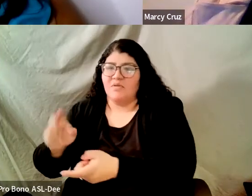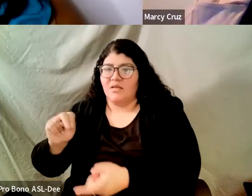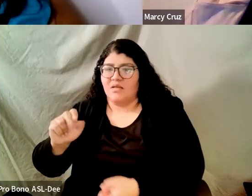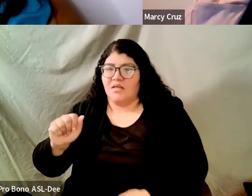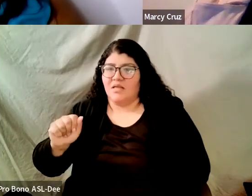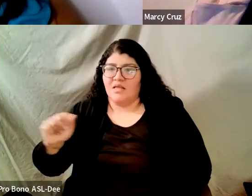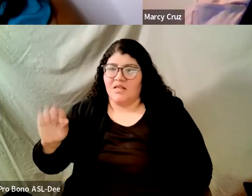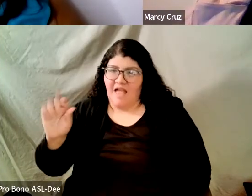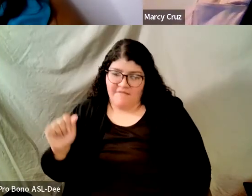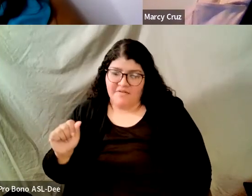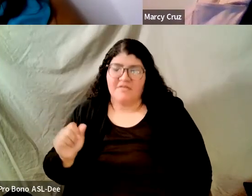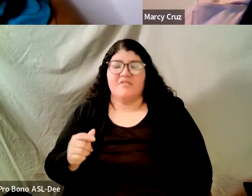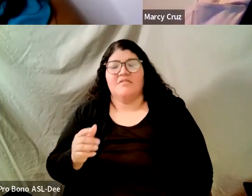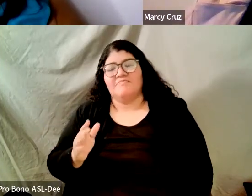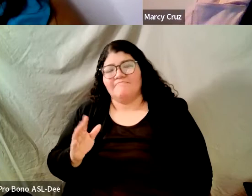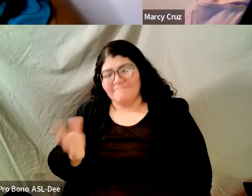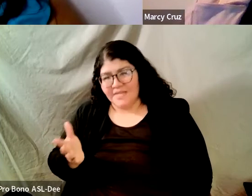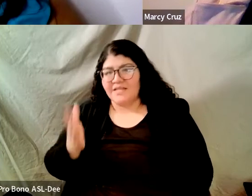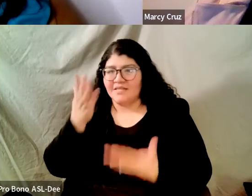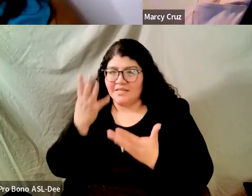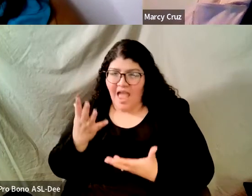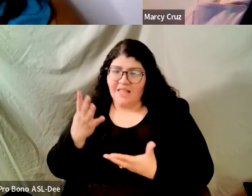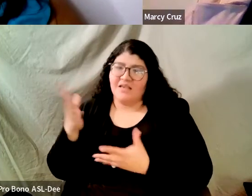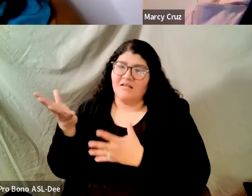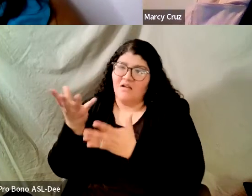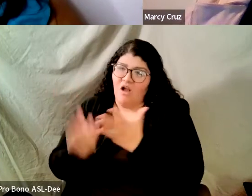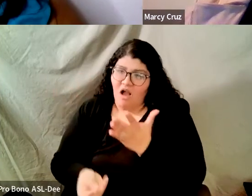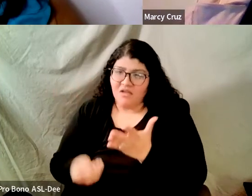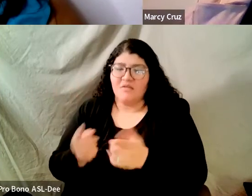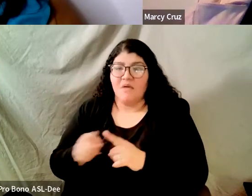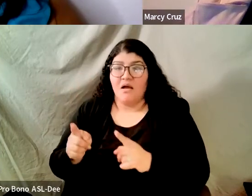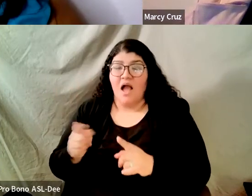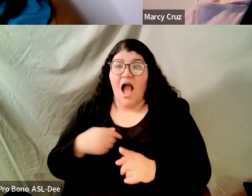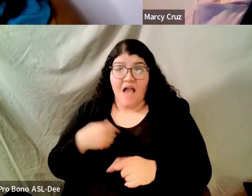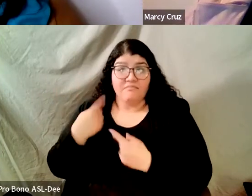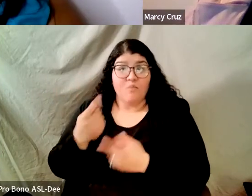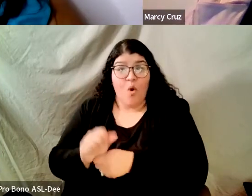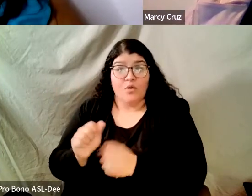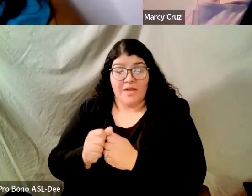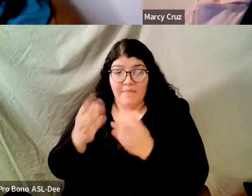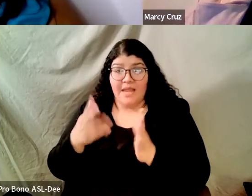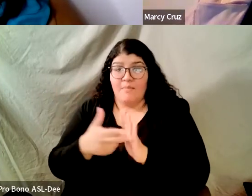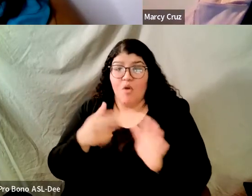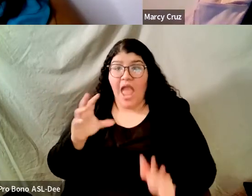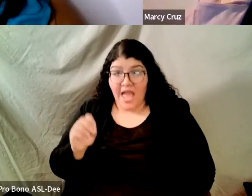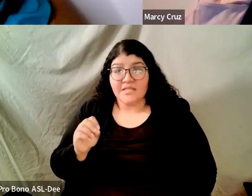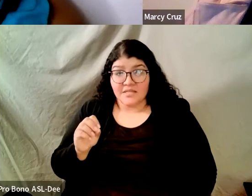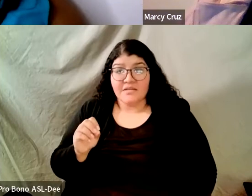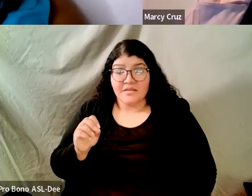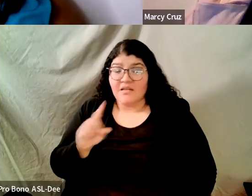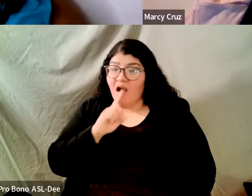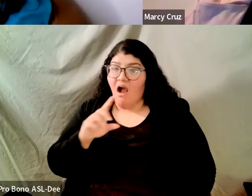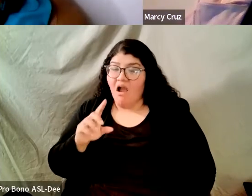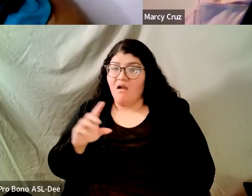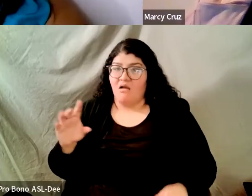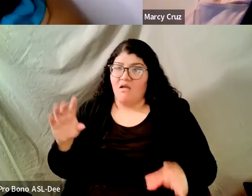I have worked with, you know, all type of brands that are inclusive.